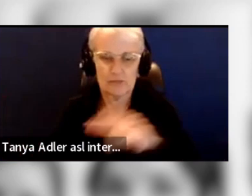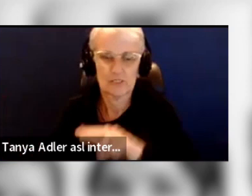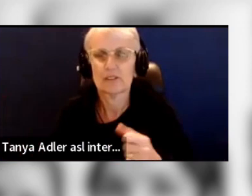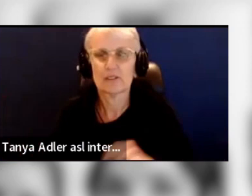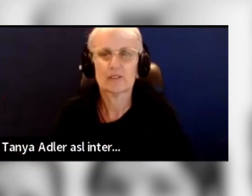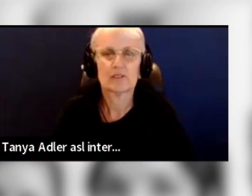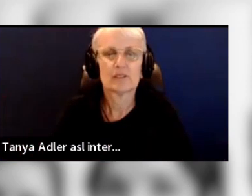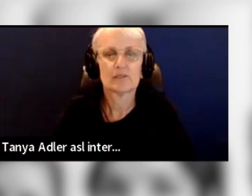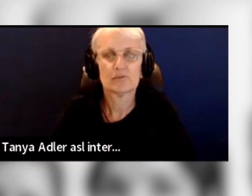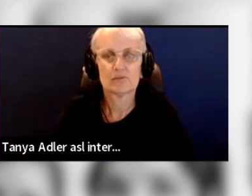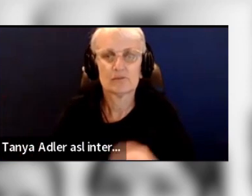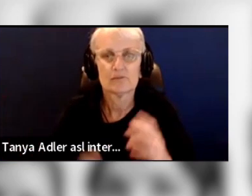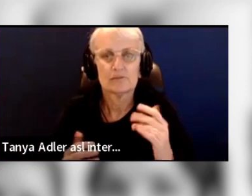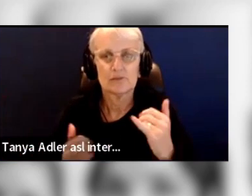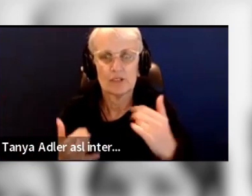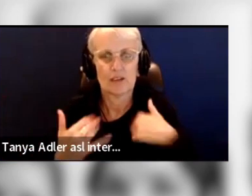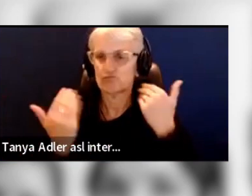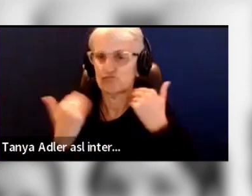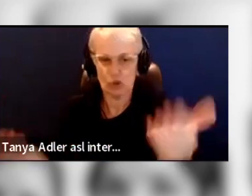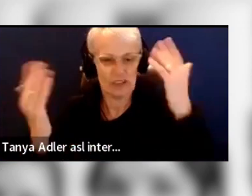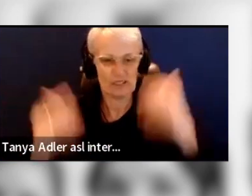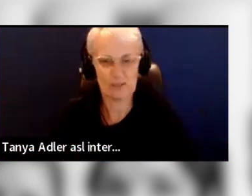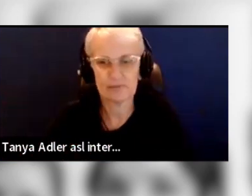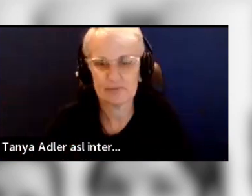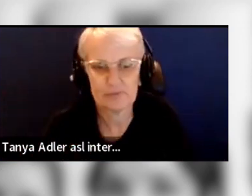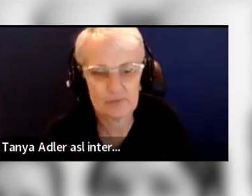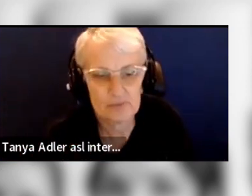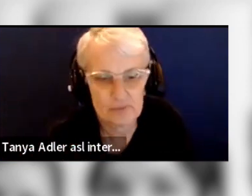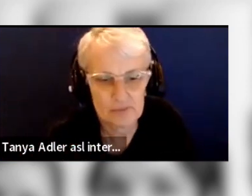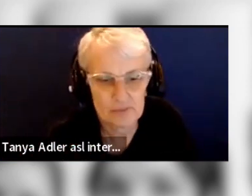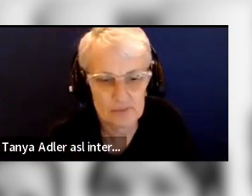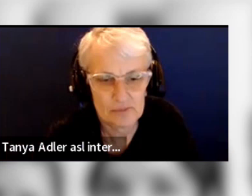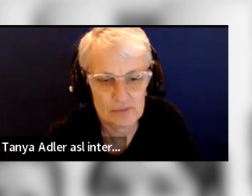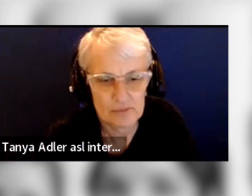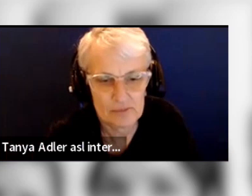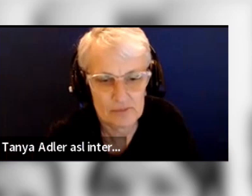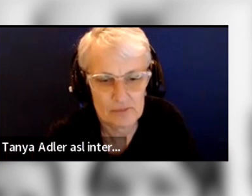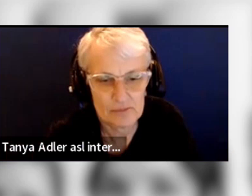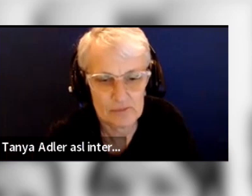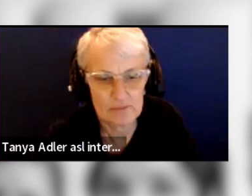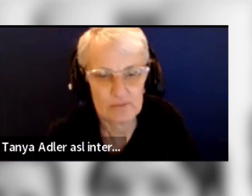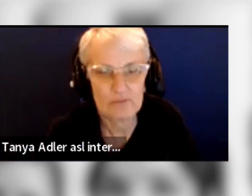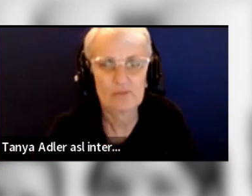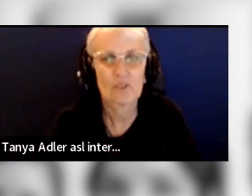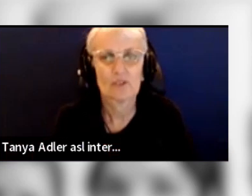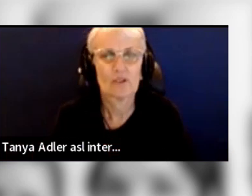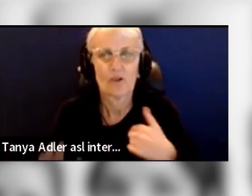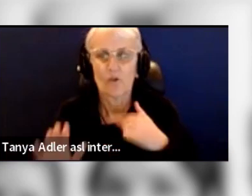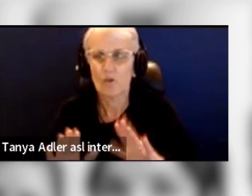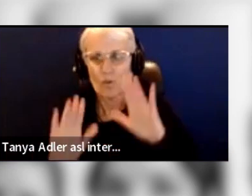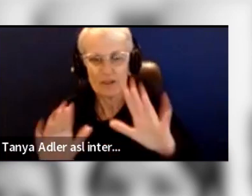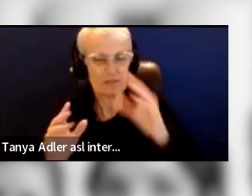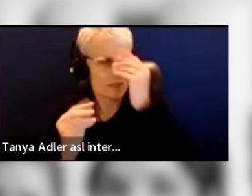possible. So I will leave that. Take it away, Diana and Adelaide. Yes, thank you very much, Jordan. Awesome info session so far. So